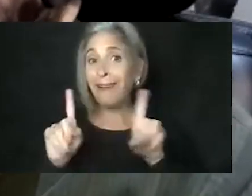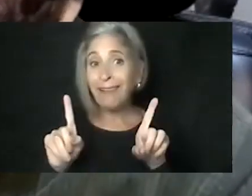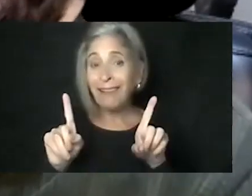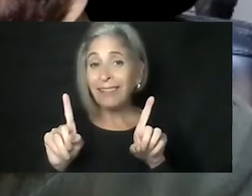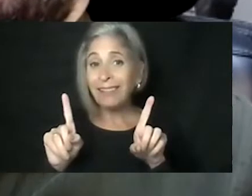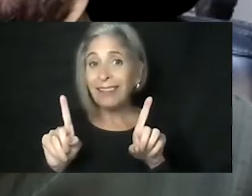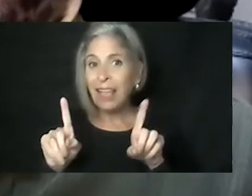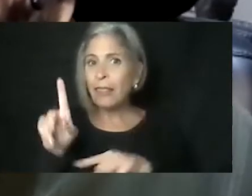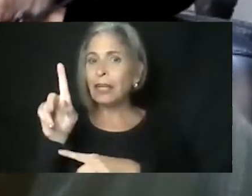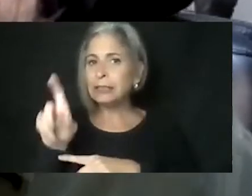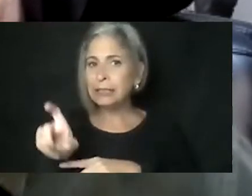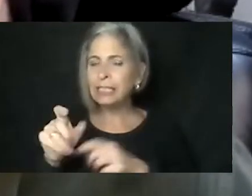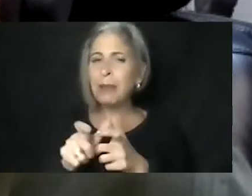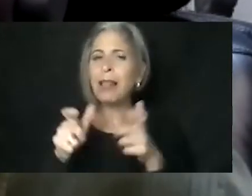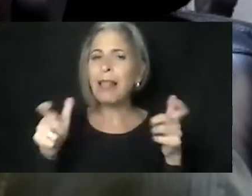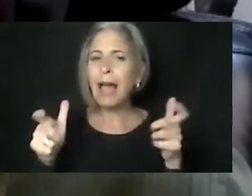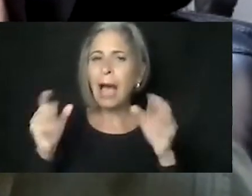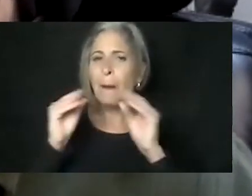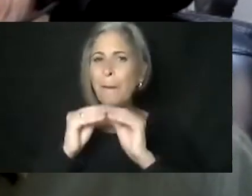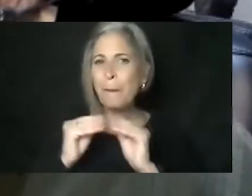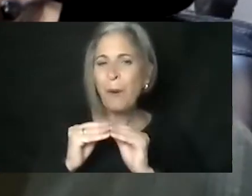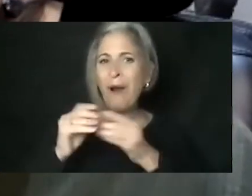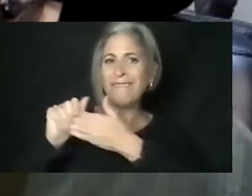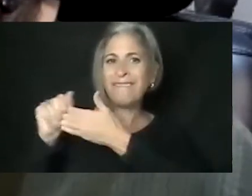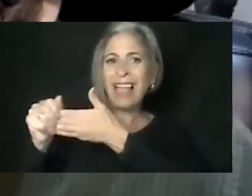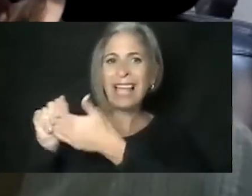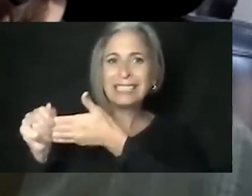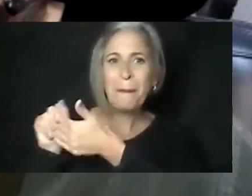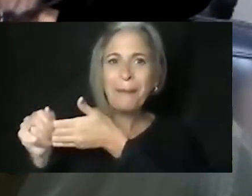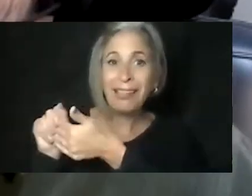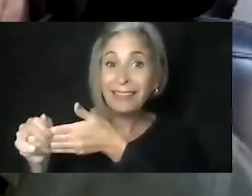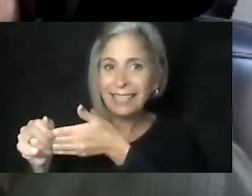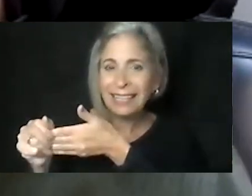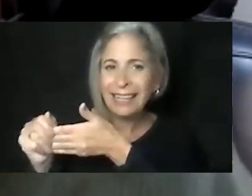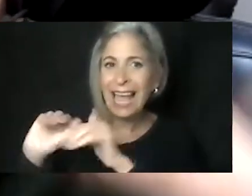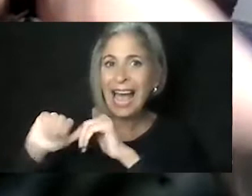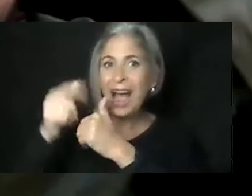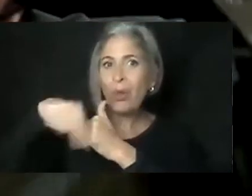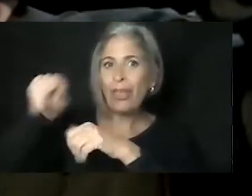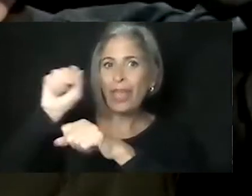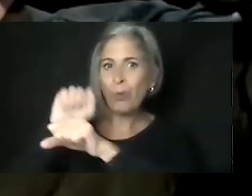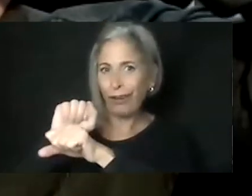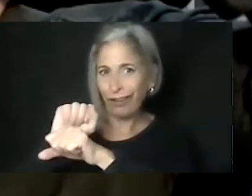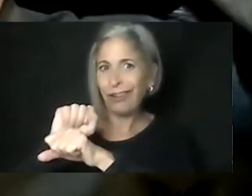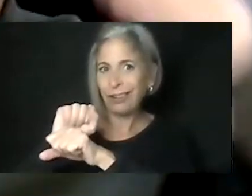there needs to be a lot more flexibility, around how they work and around